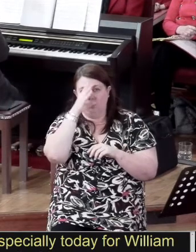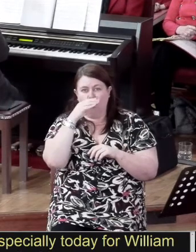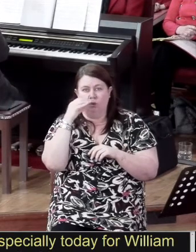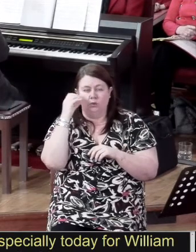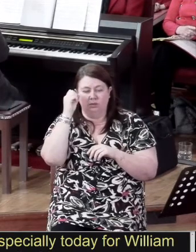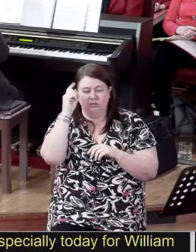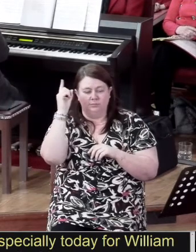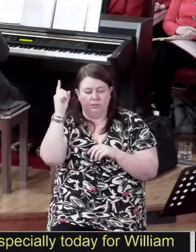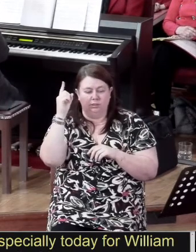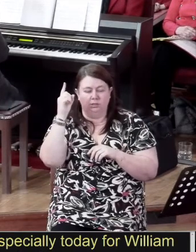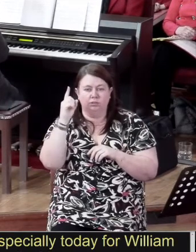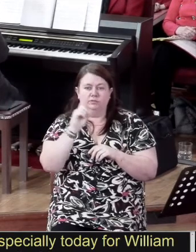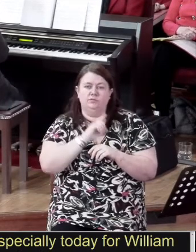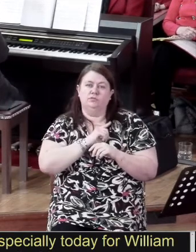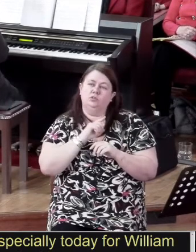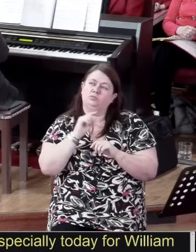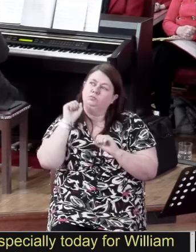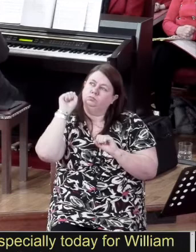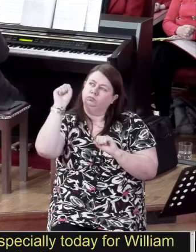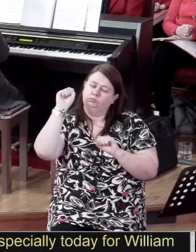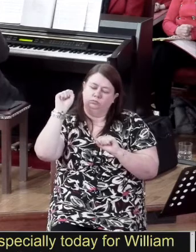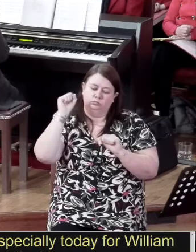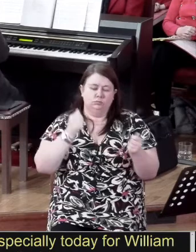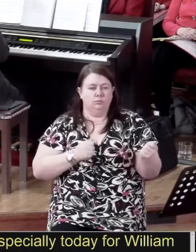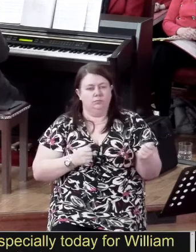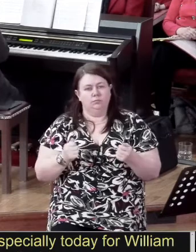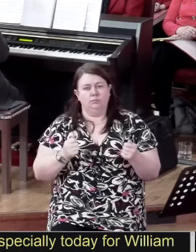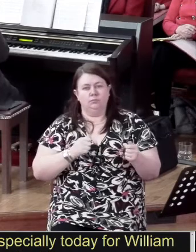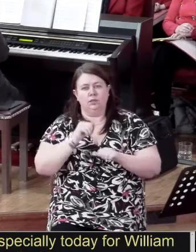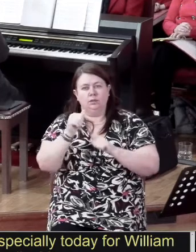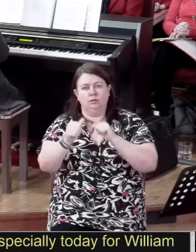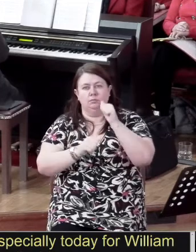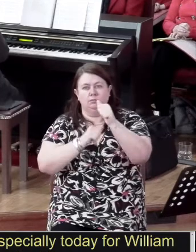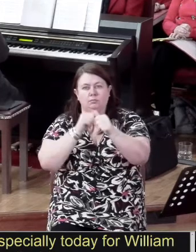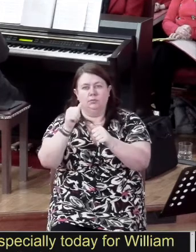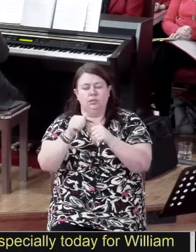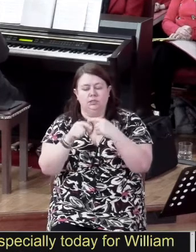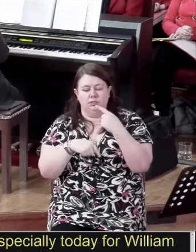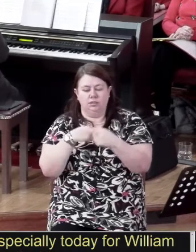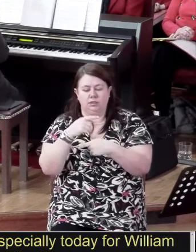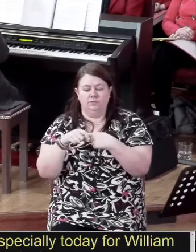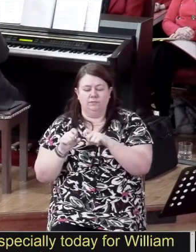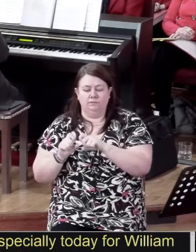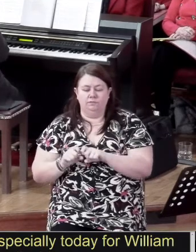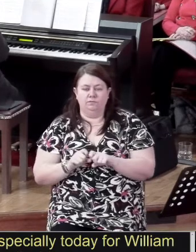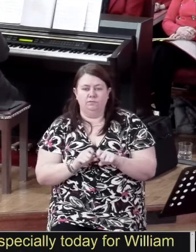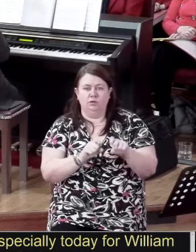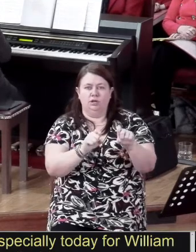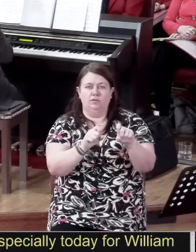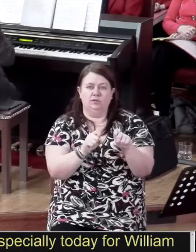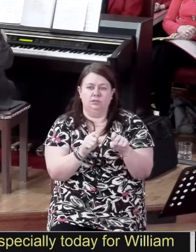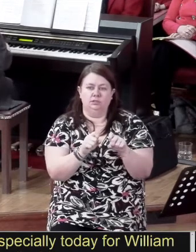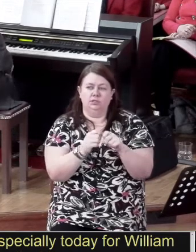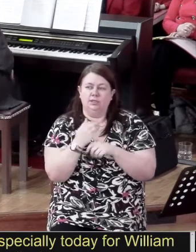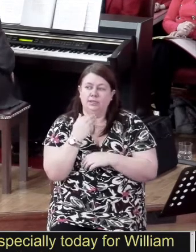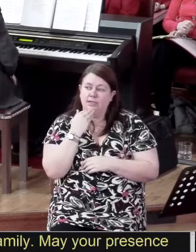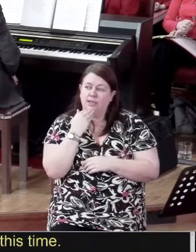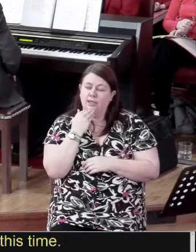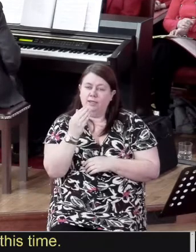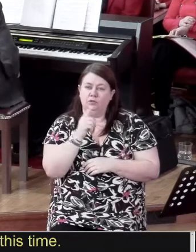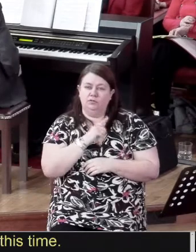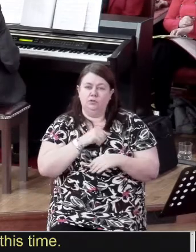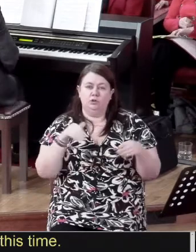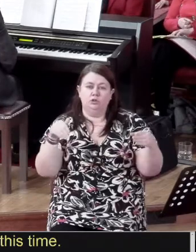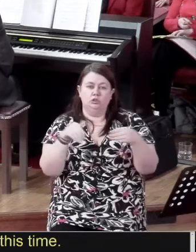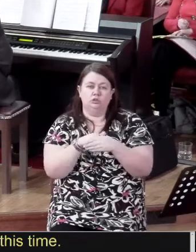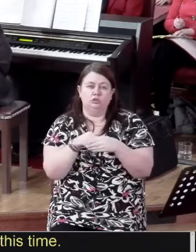be dominion and praise forever. Thank you all very much indeed for joining with us. And remember, please, there